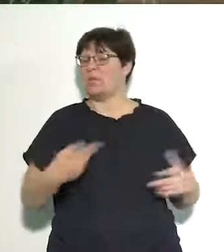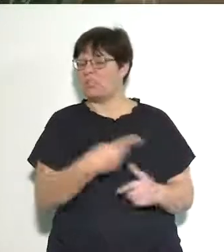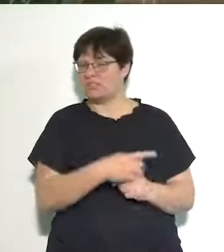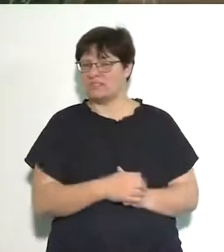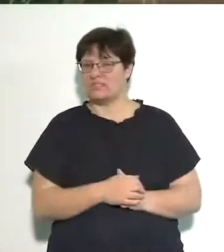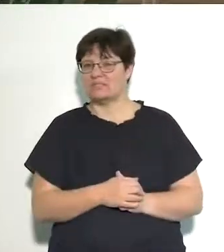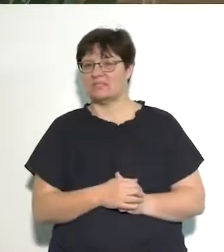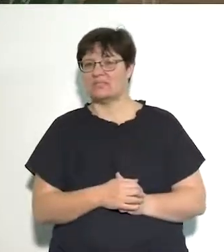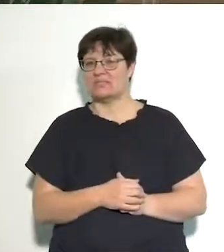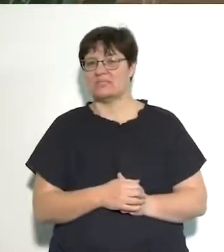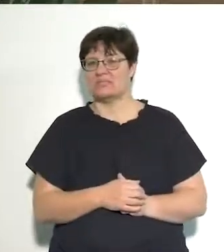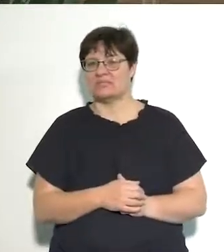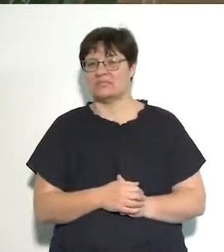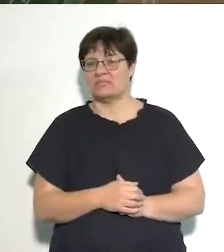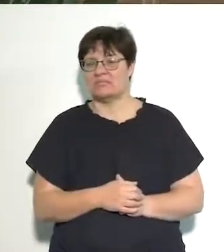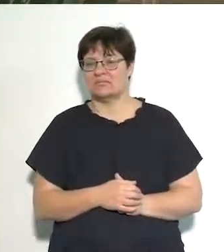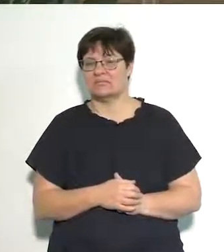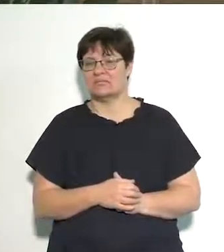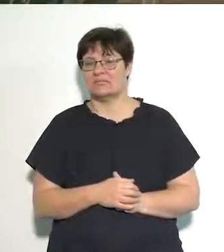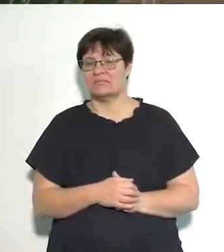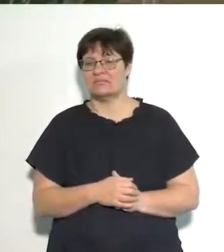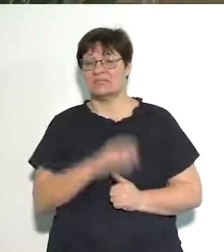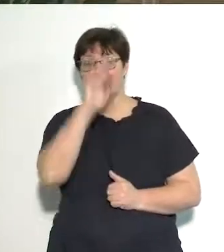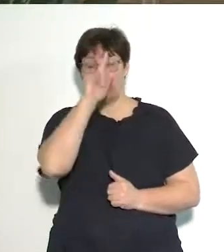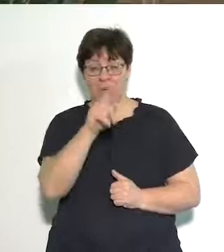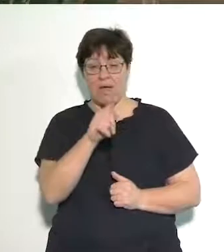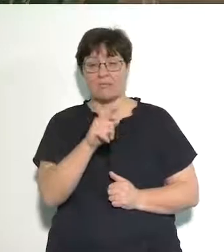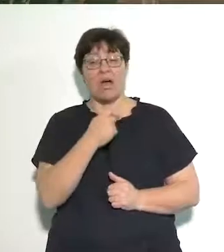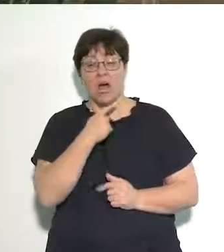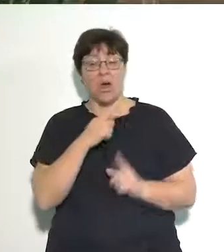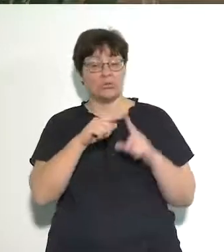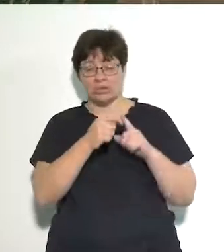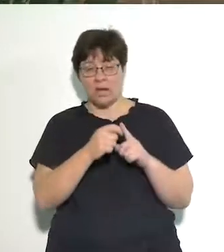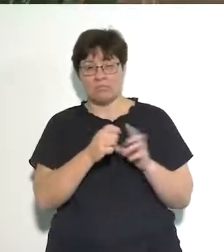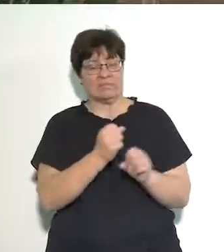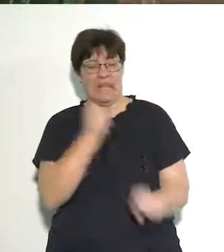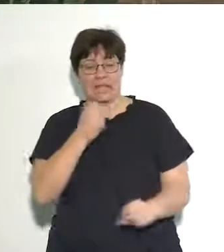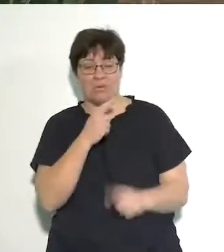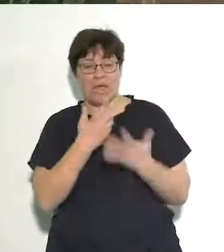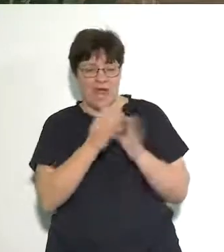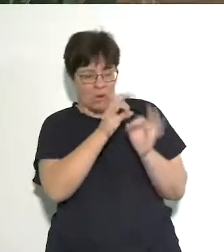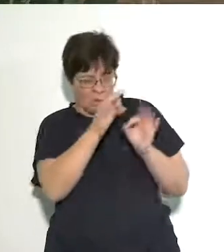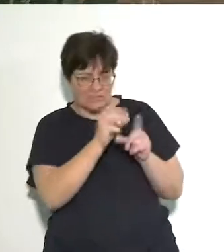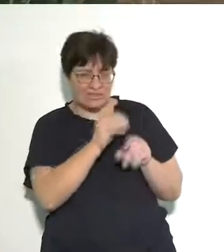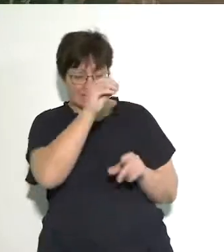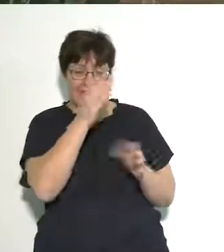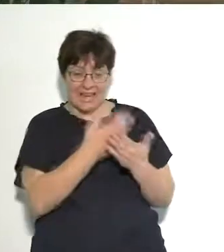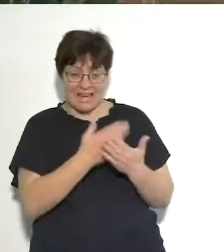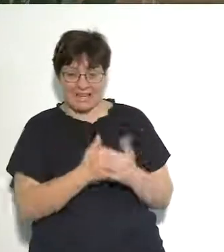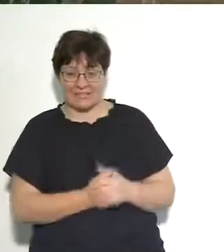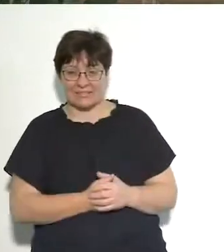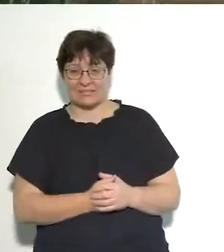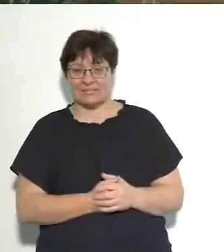just a little bit too long. So remember when I said the knot doesn't have to be too tight.